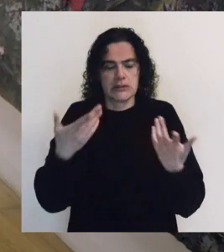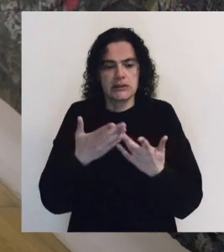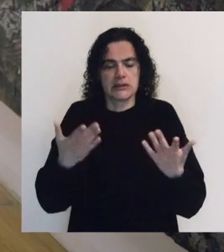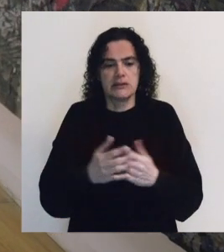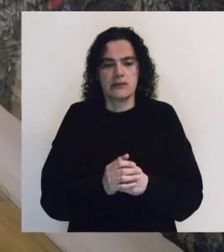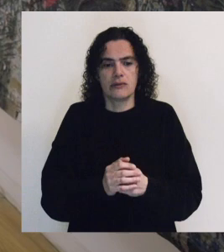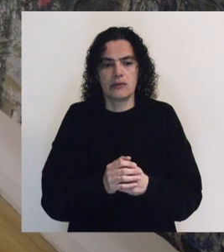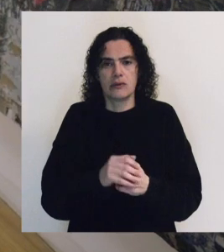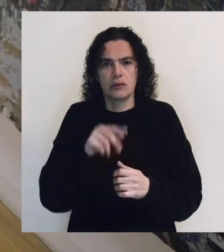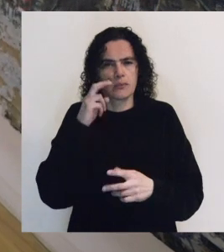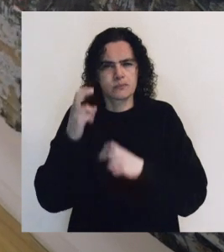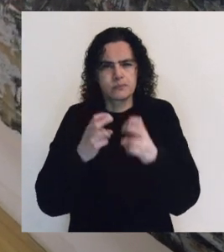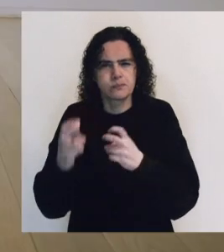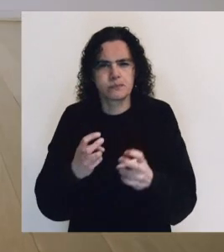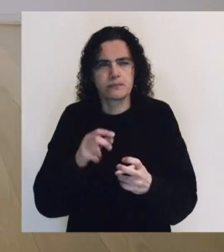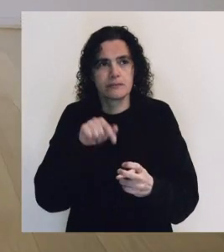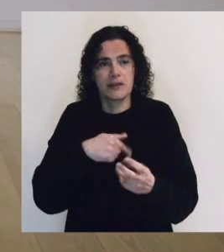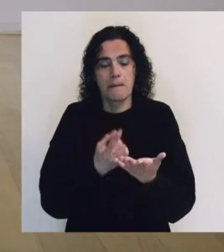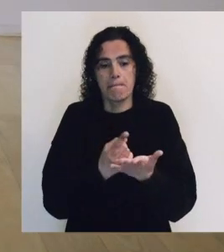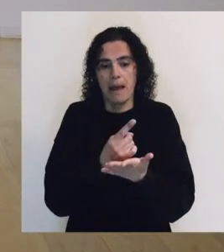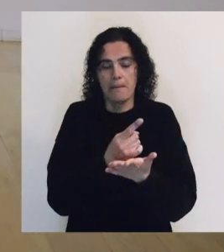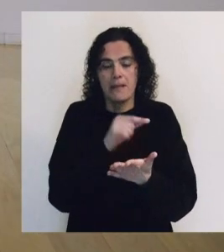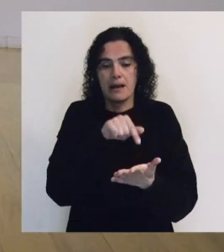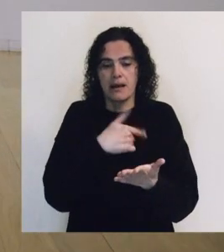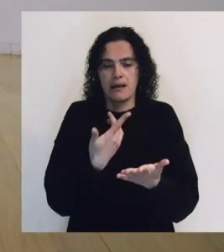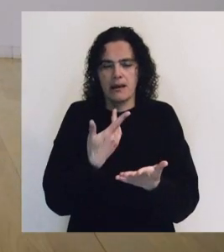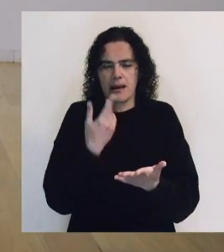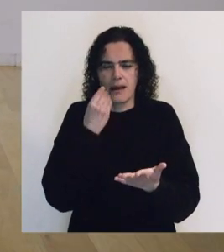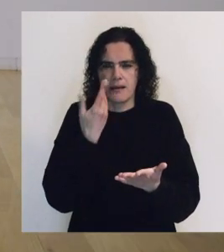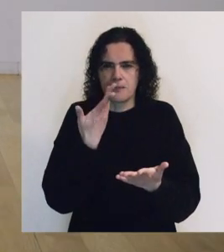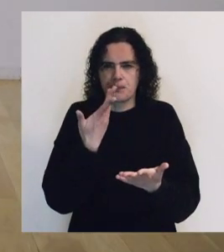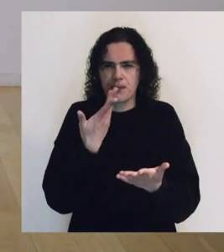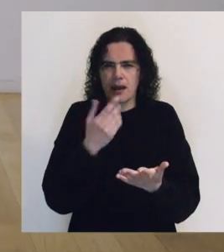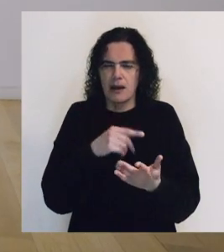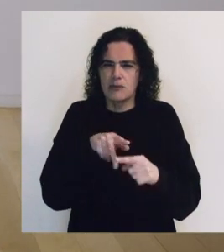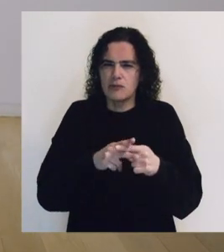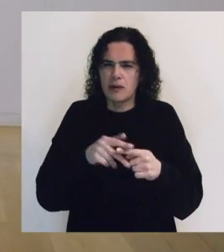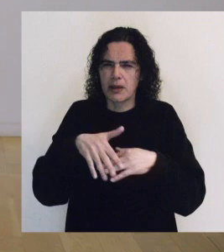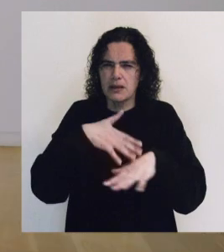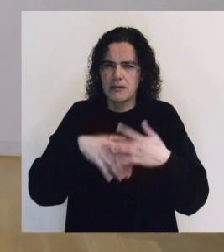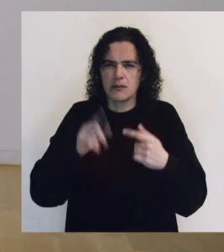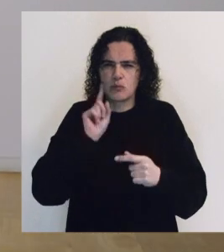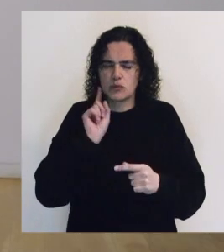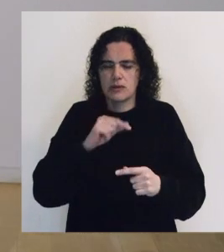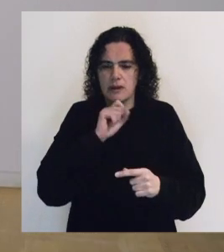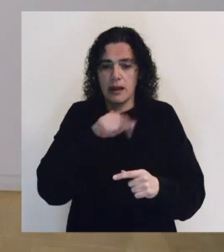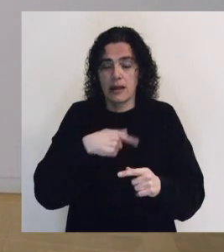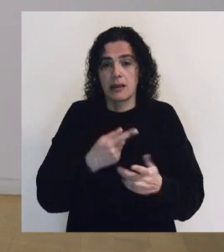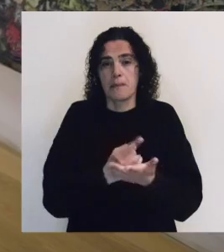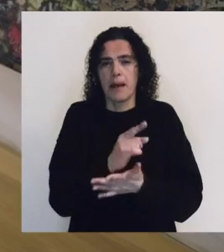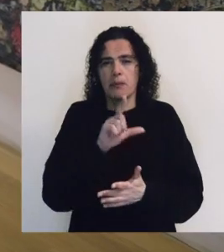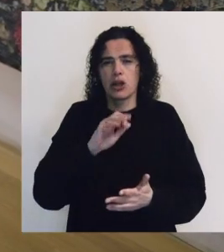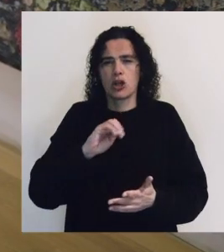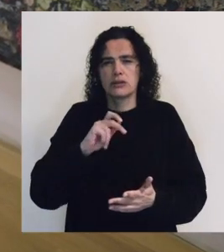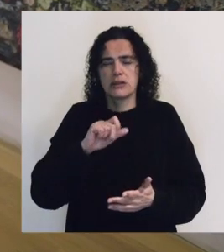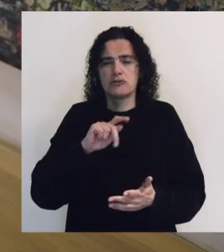go and explore. So the map is an active tool. It's also important that it's a map of Los Angeles.